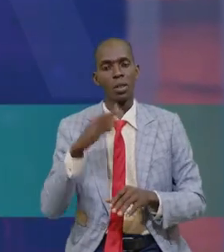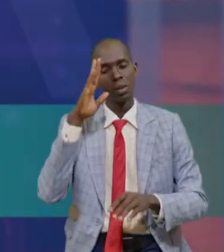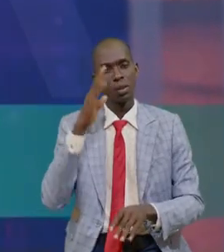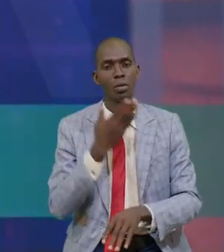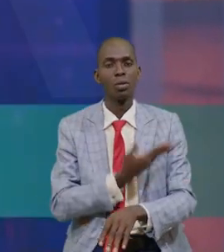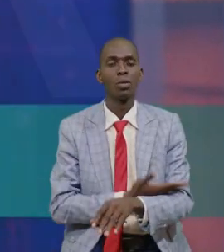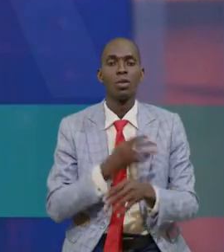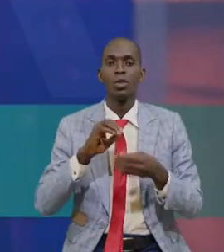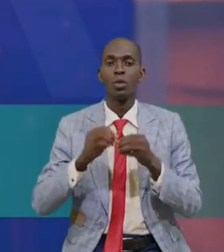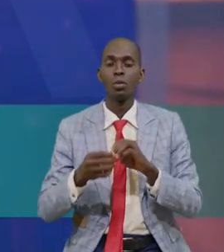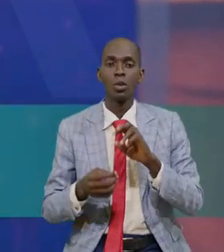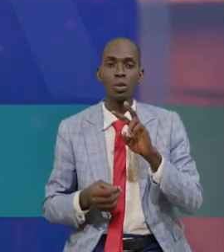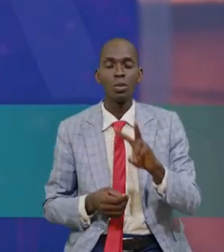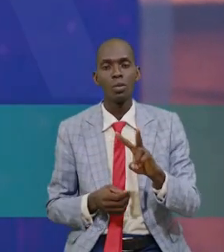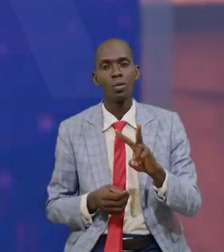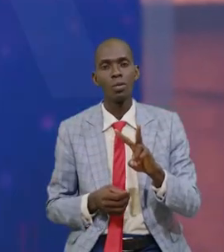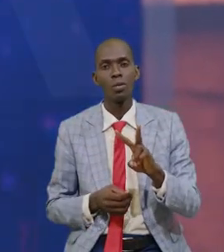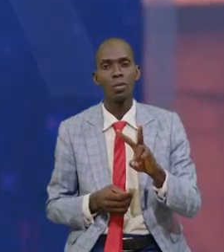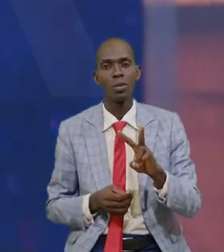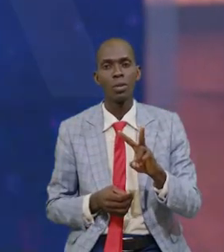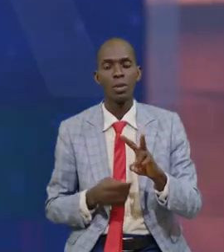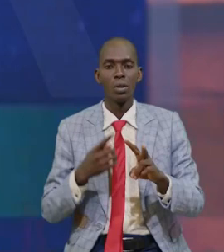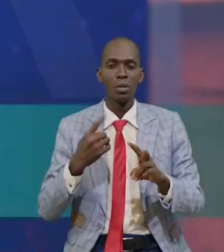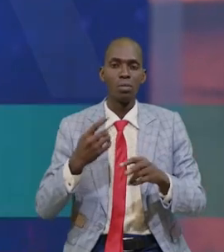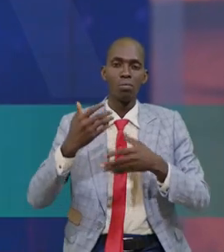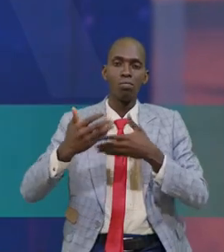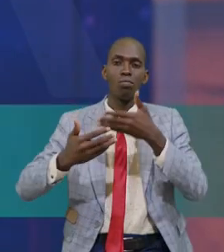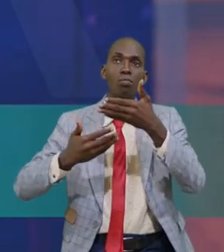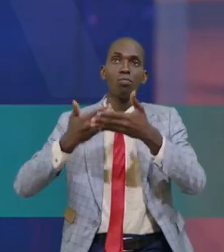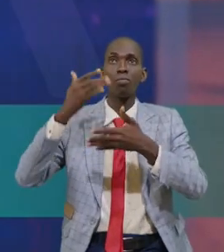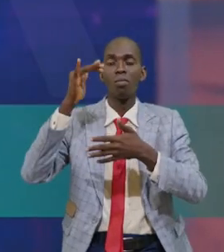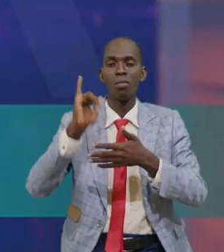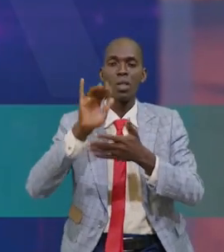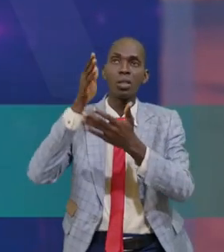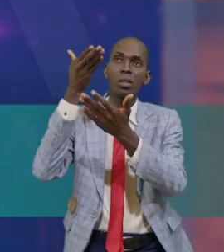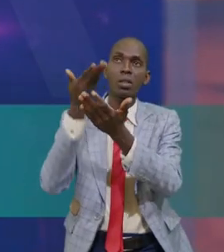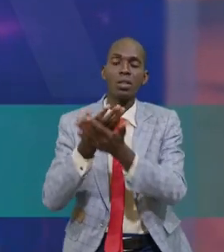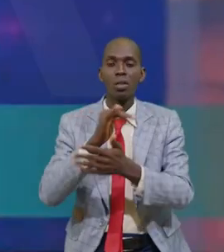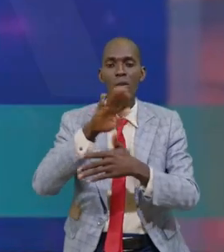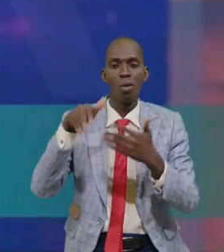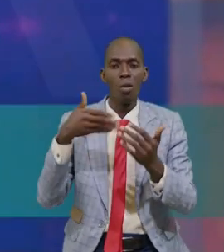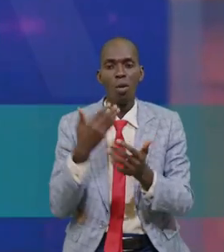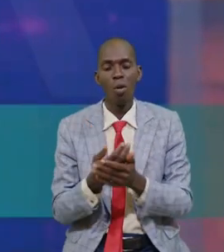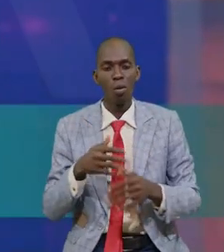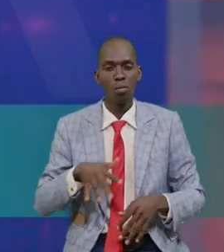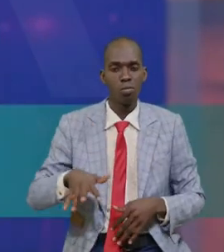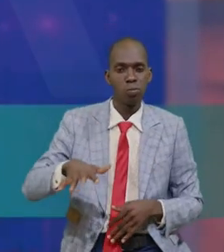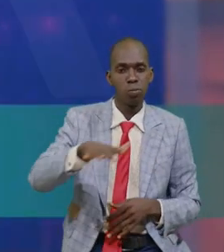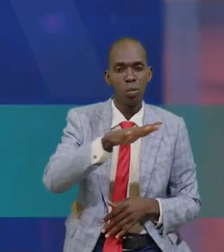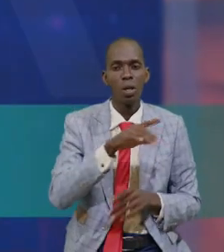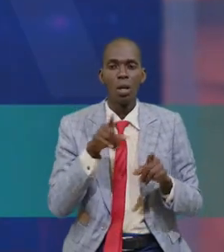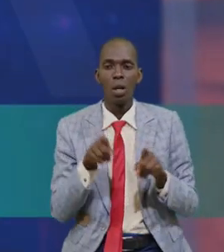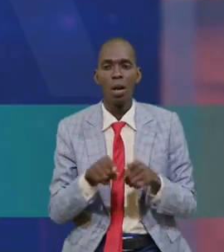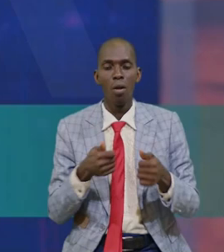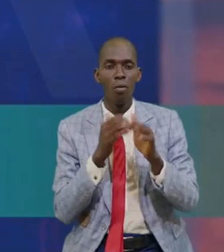Number two is progressively reaching all regions as